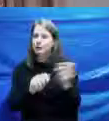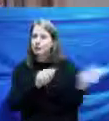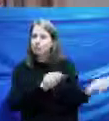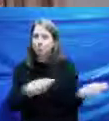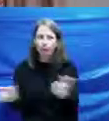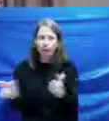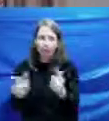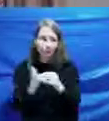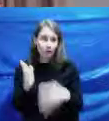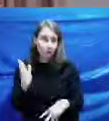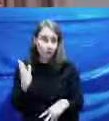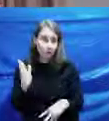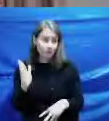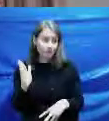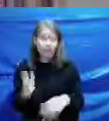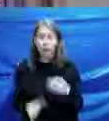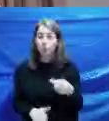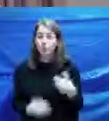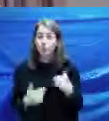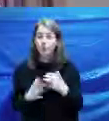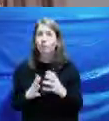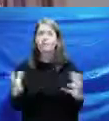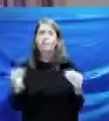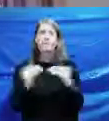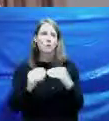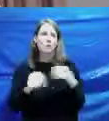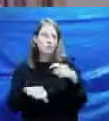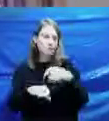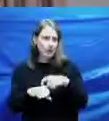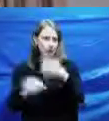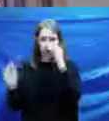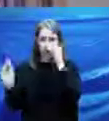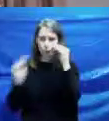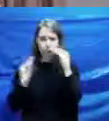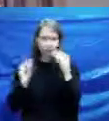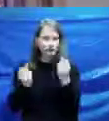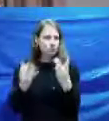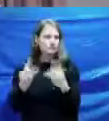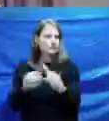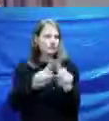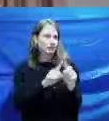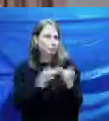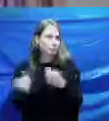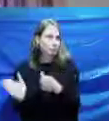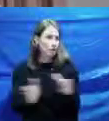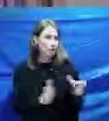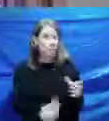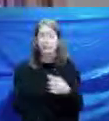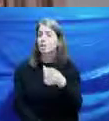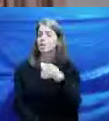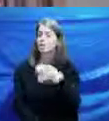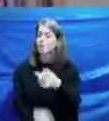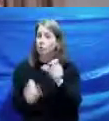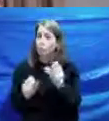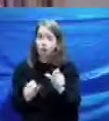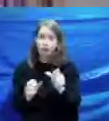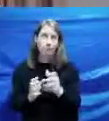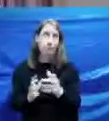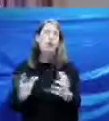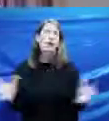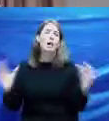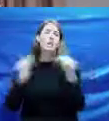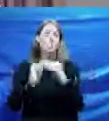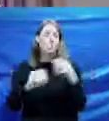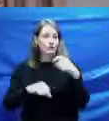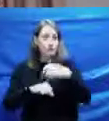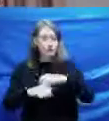get lots of time to teach multiple ways. You get lots of time to do interventions, formative assessments, go deep.